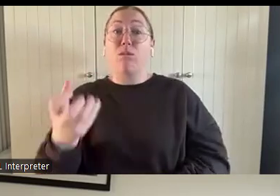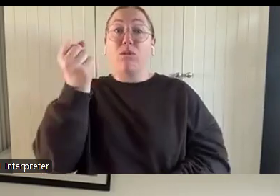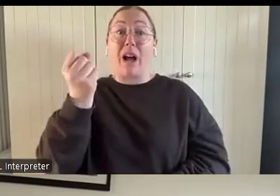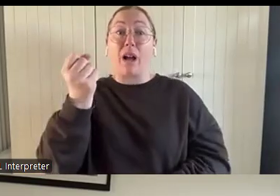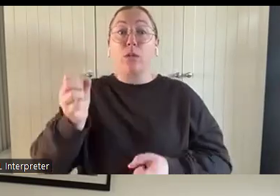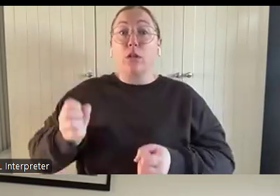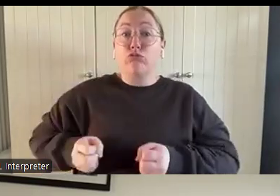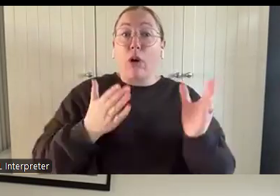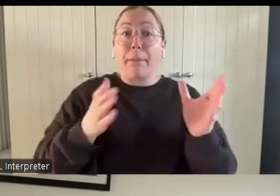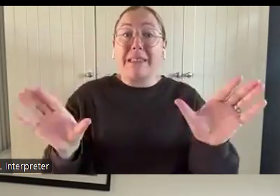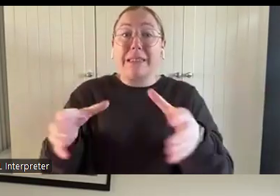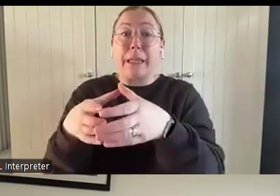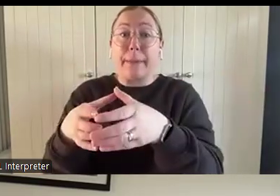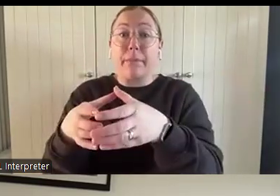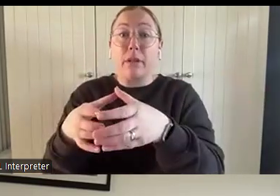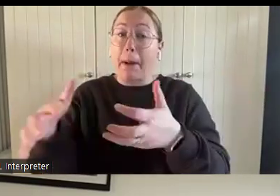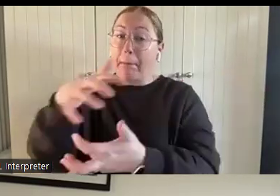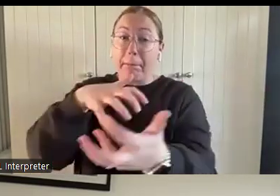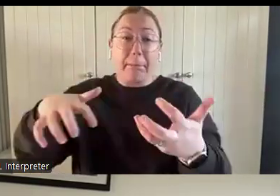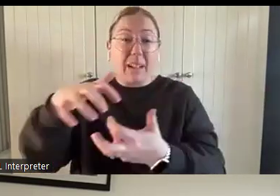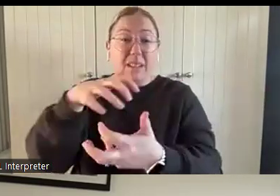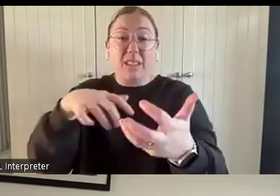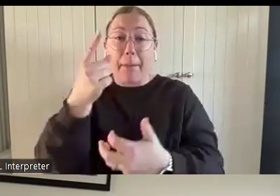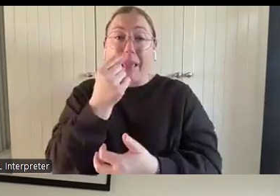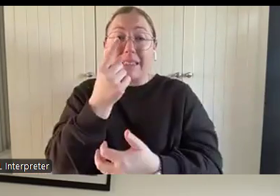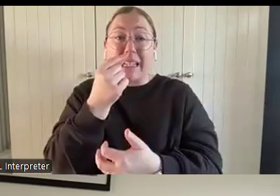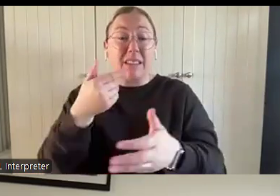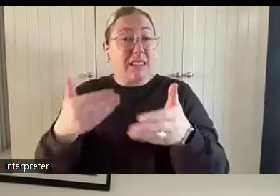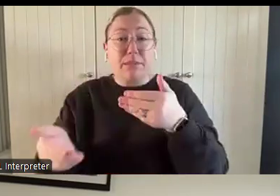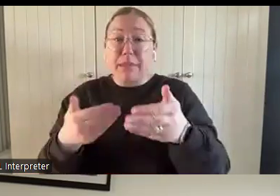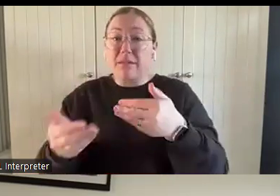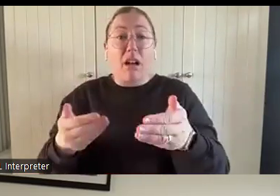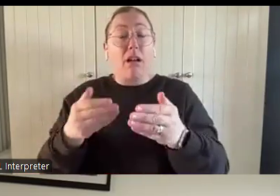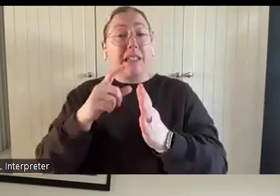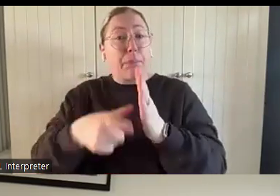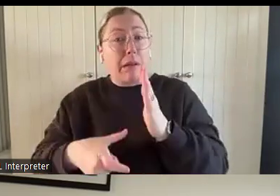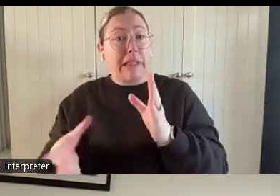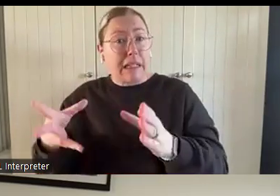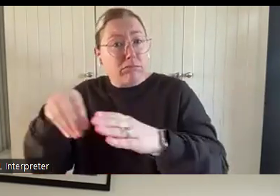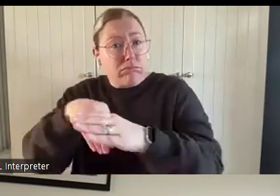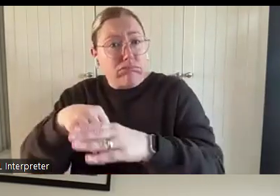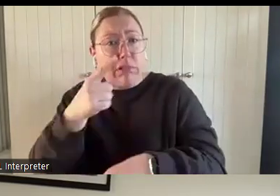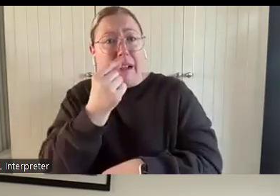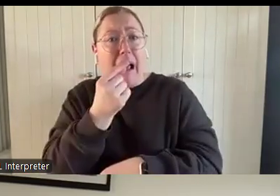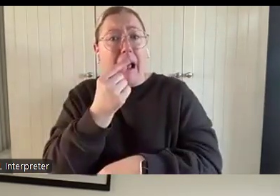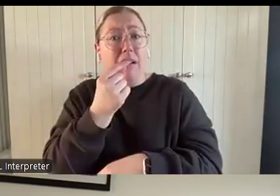that was for everyone, whatever their experience, ability, or disability, was starting in my hometown in